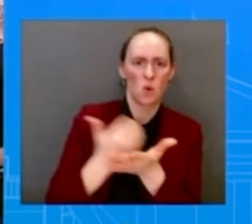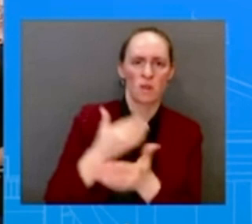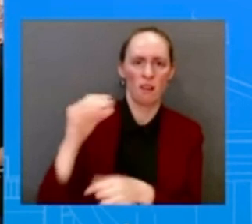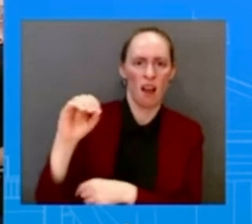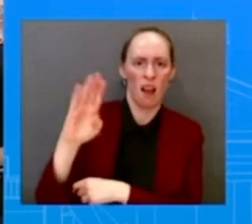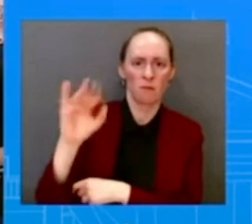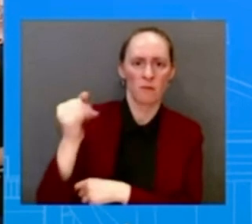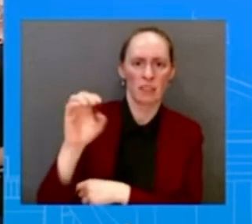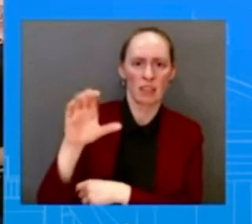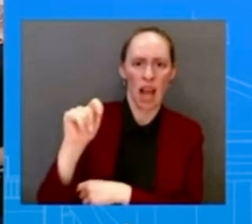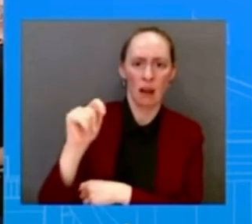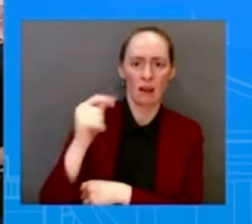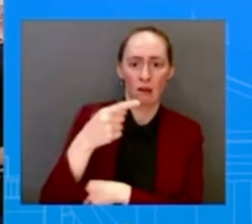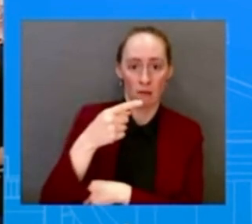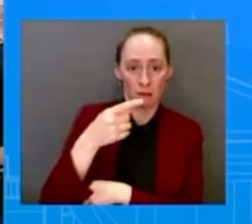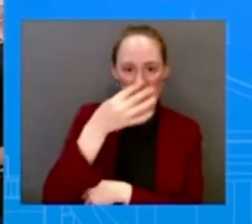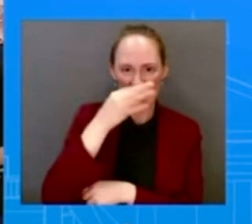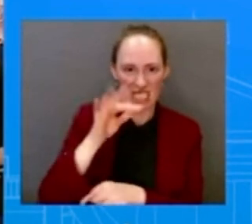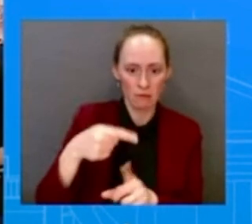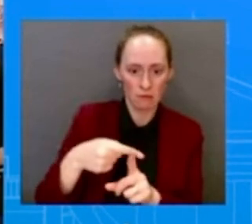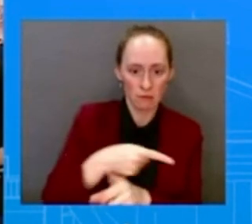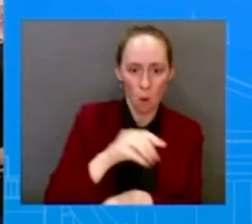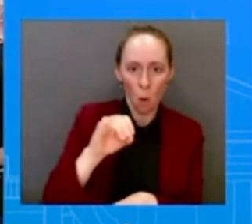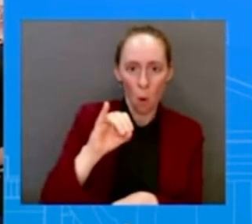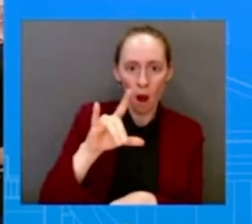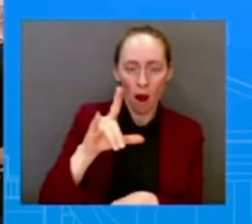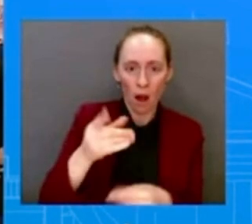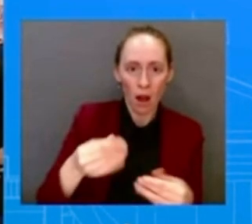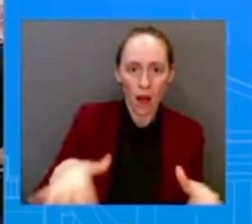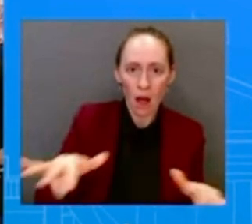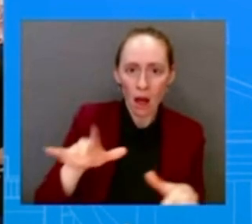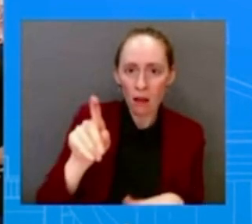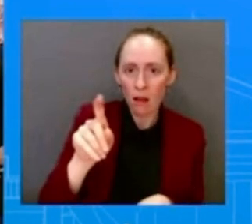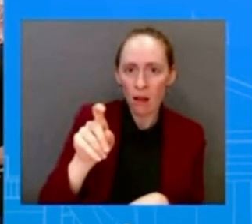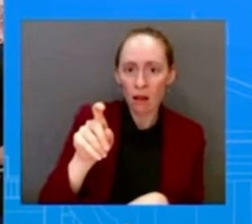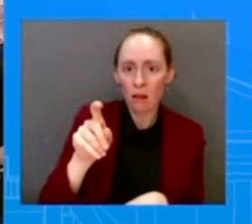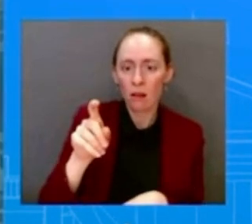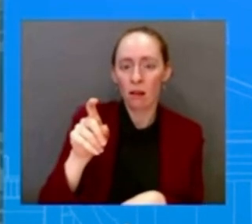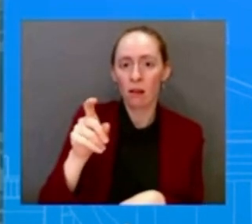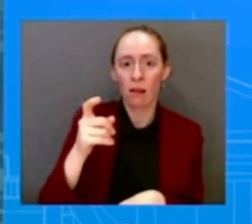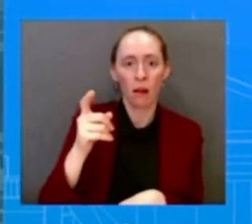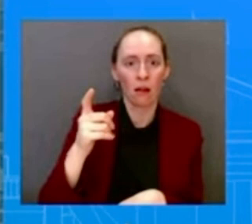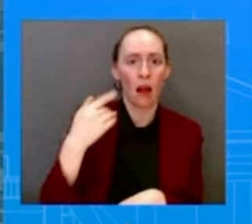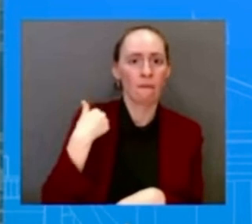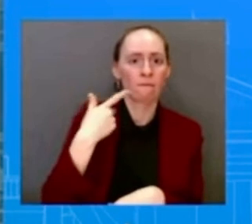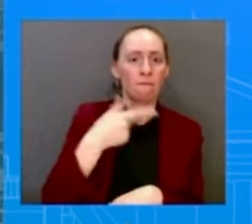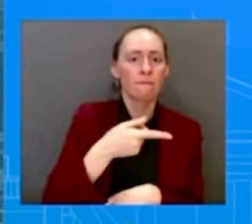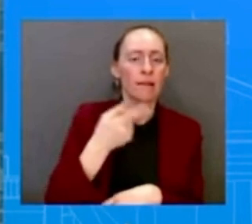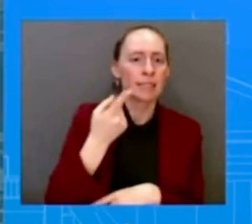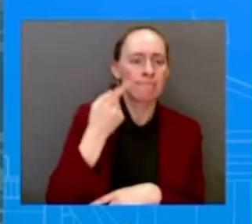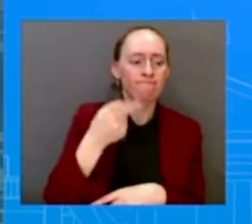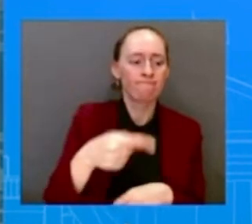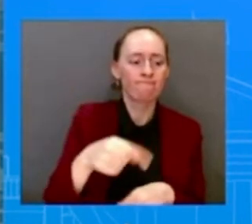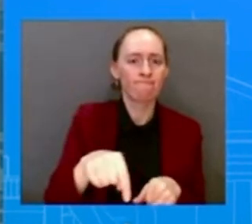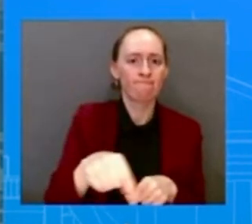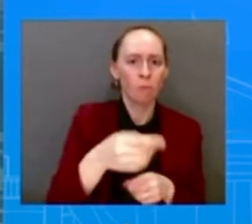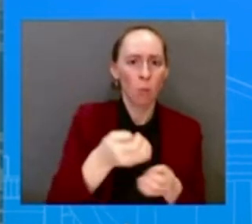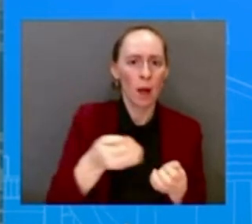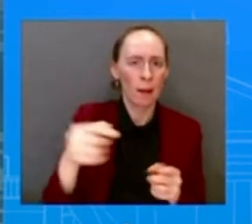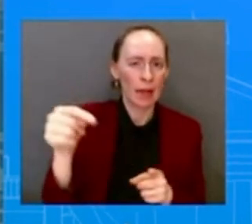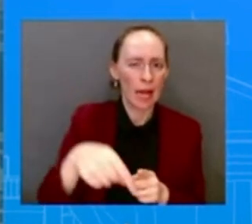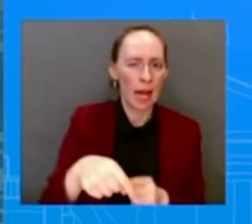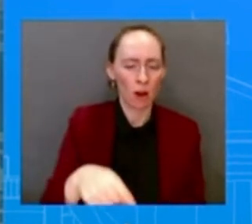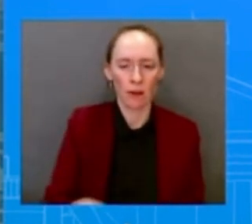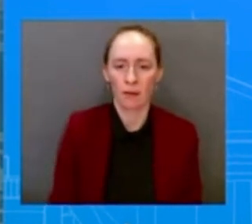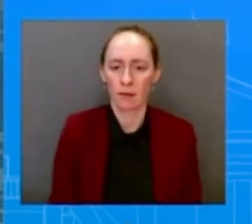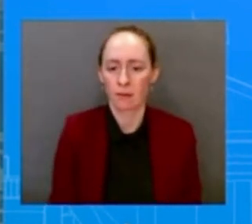at any point to that equipment in that region of Alaska? I'd refer you to the Pentagon for more detail about the track. Again, this just